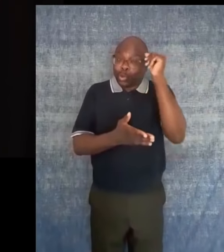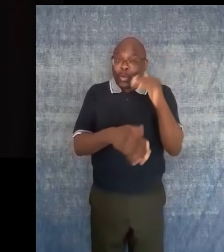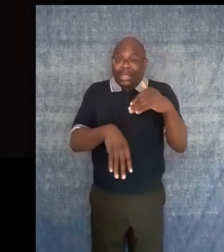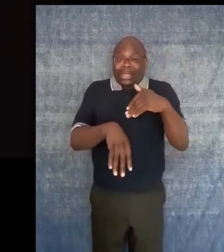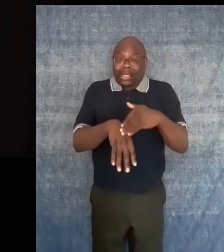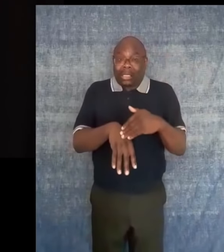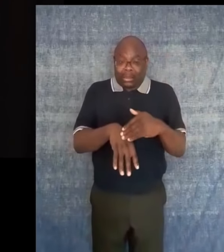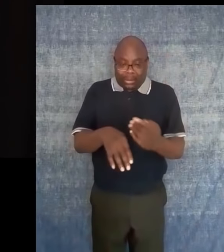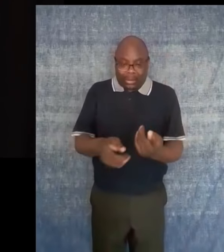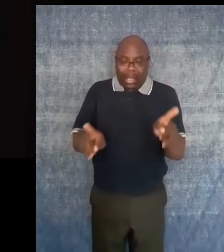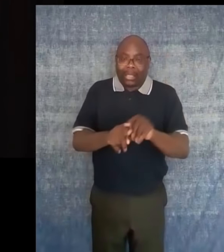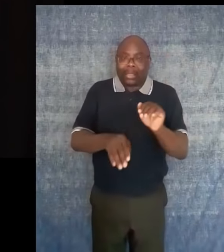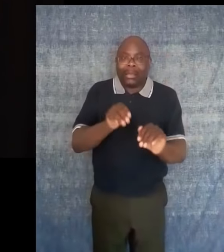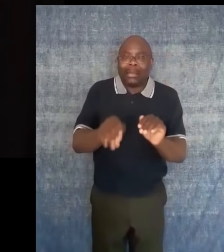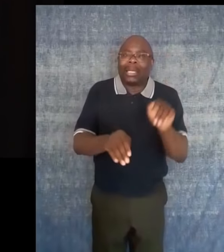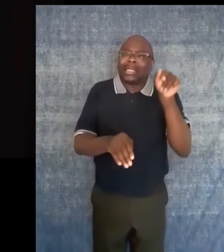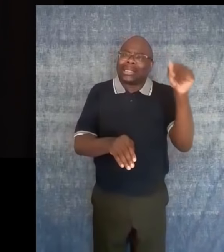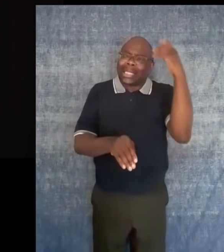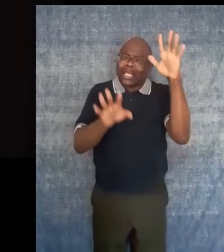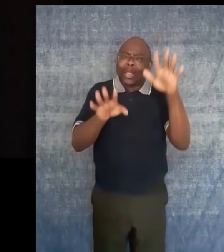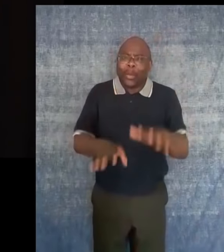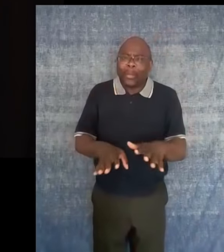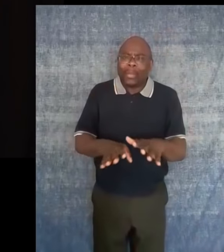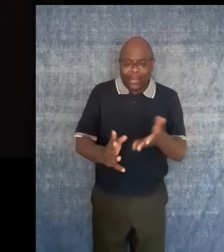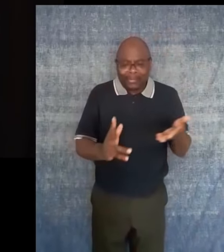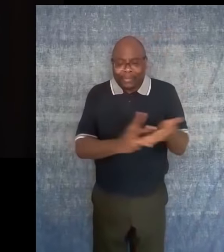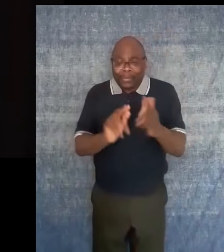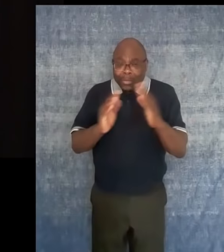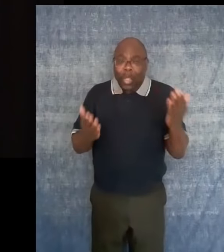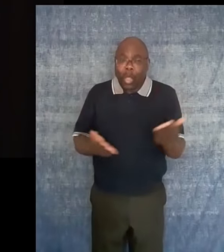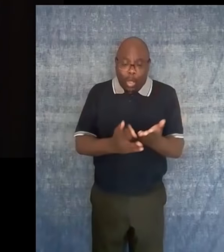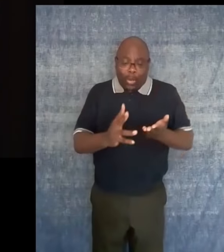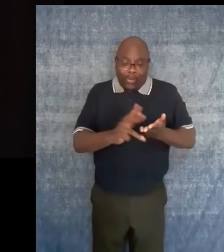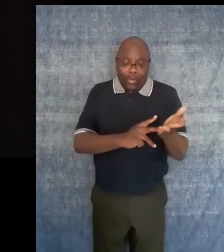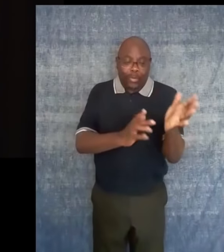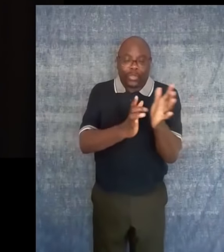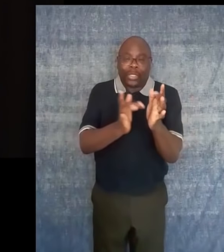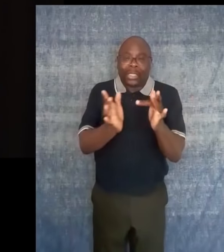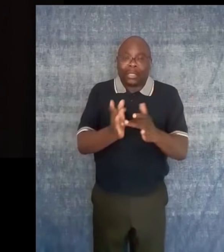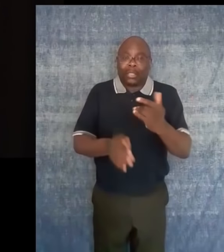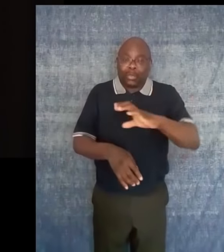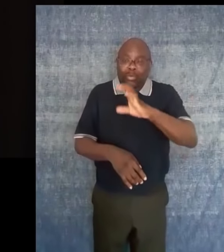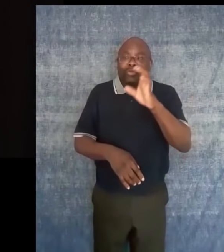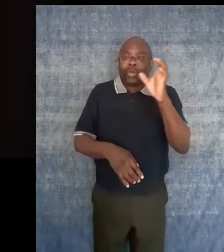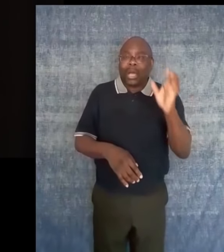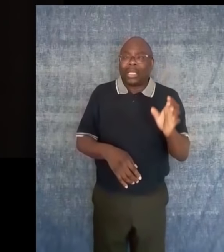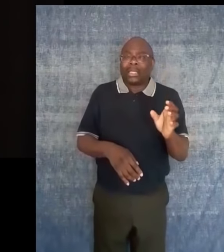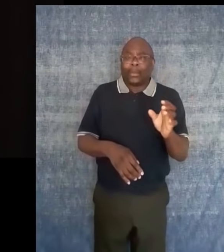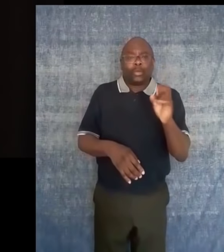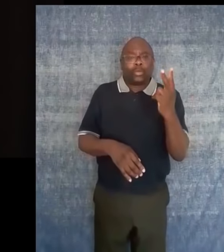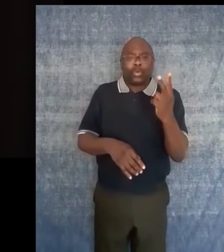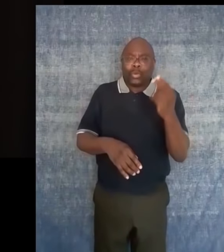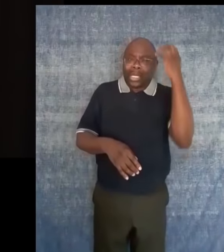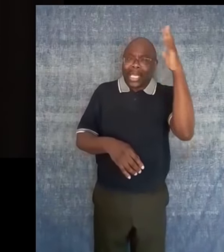us. And God's kingdom has invaded the earth through Jesus Christ. But there is a clash of